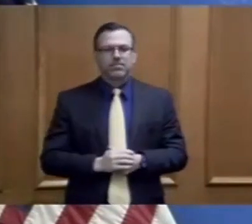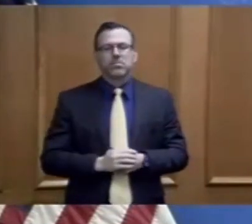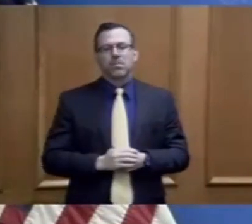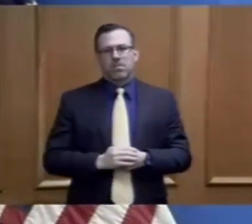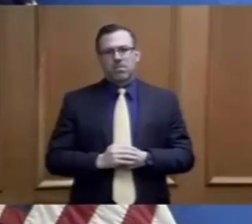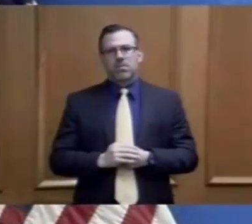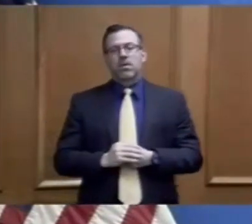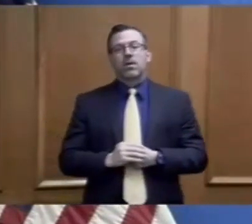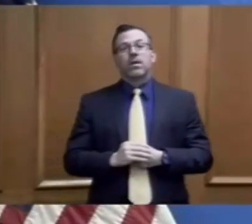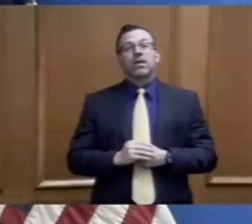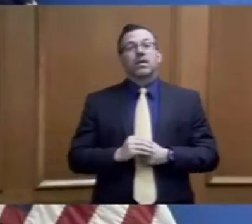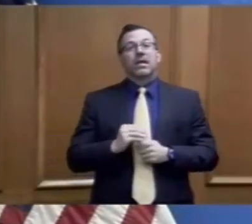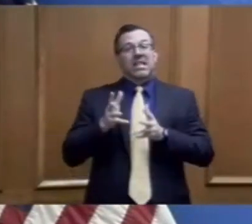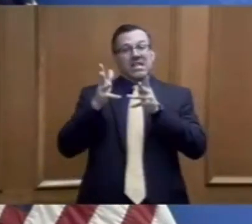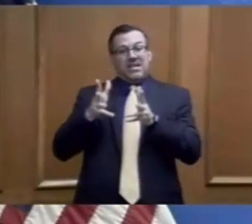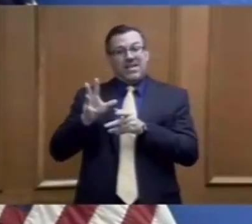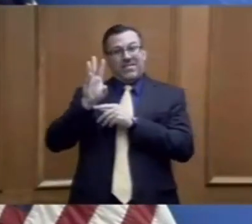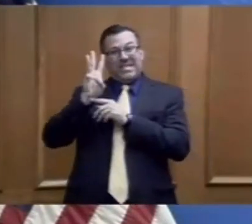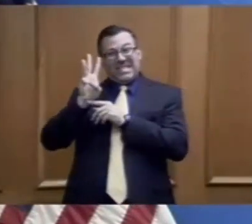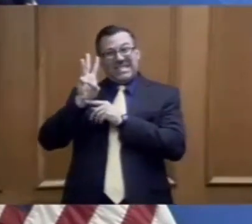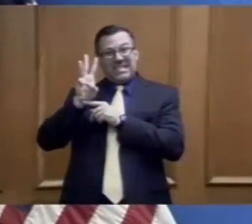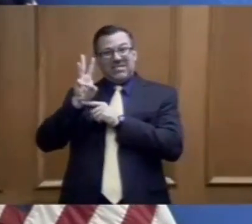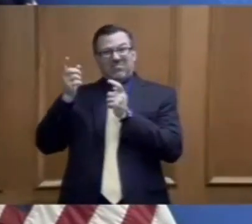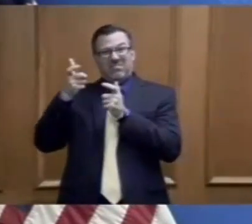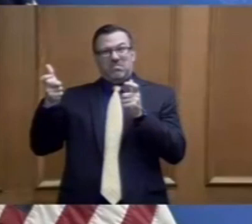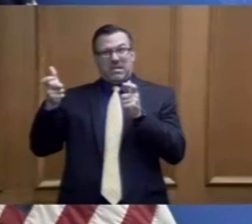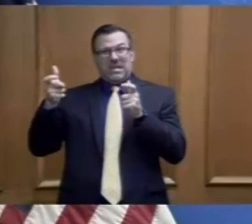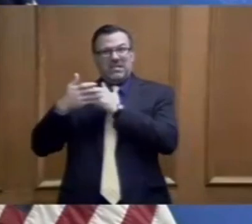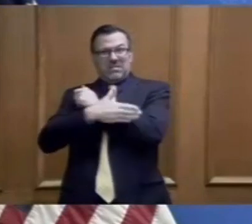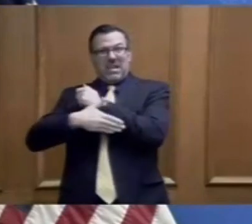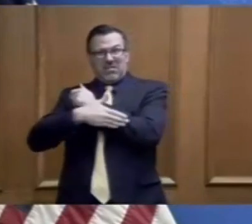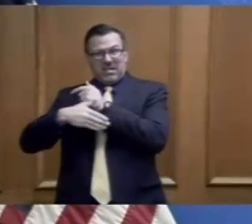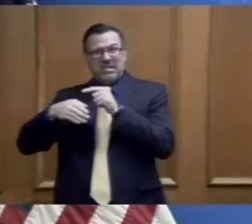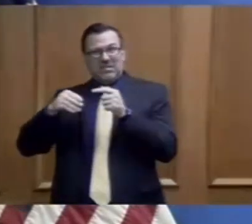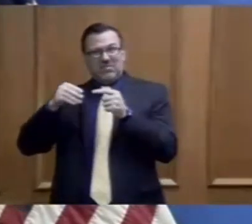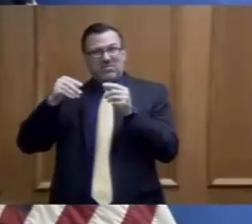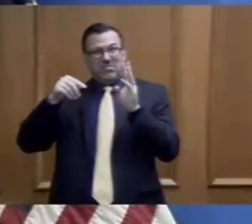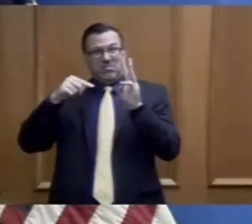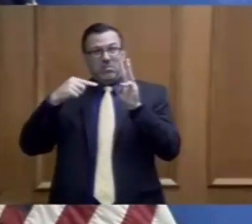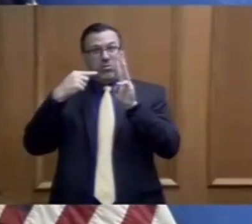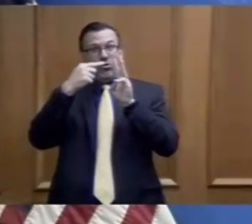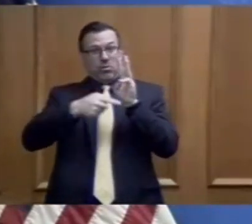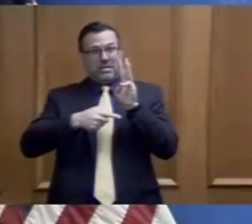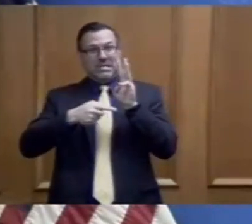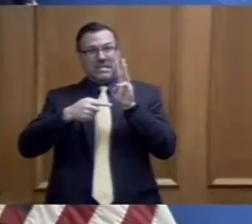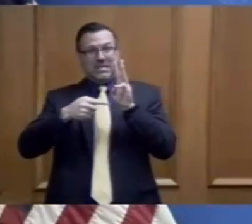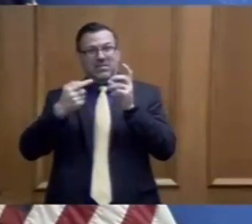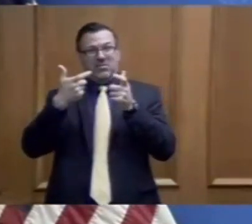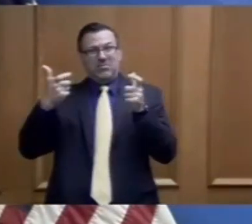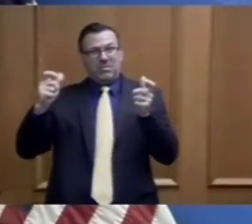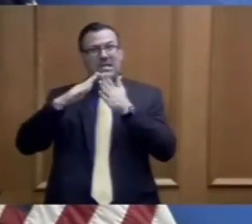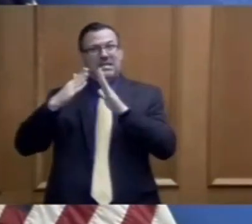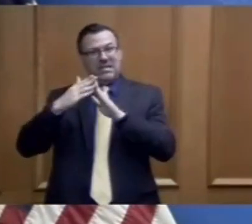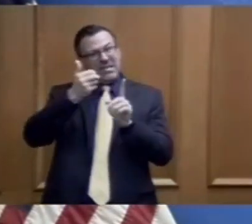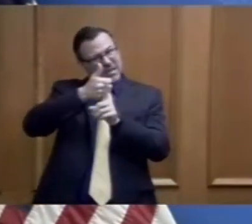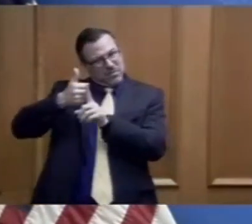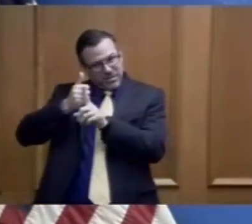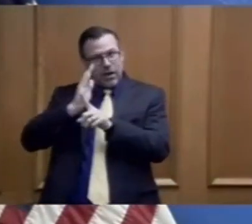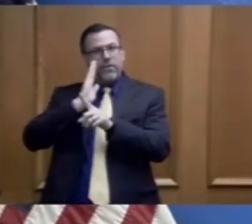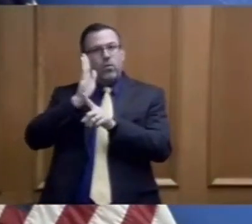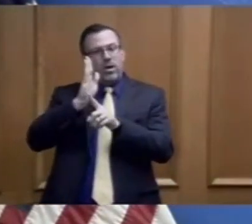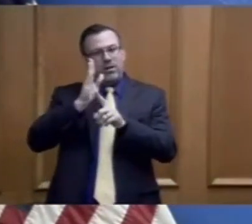the remaining 6 counties to make sure that those largest metro areas develop their own unique